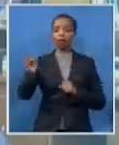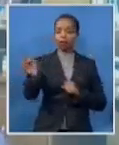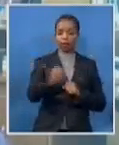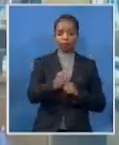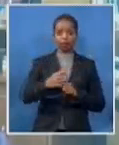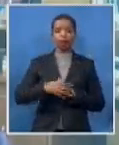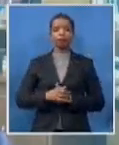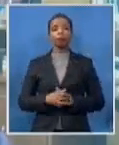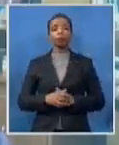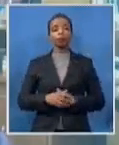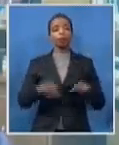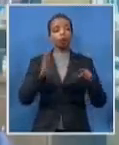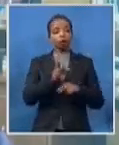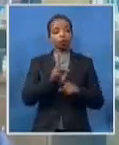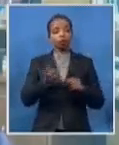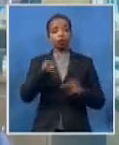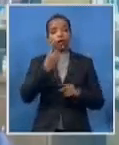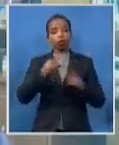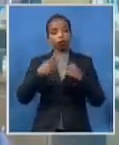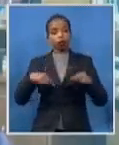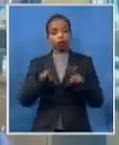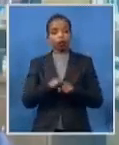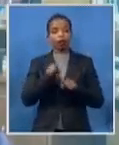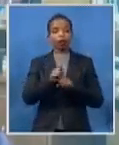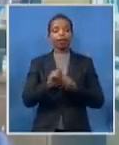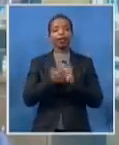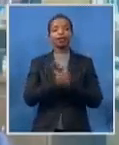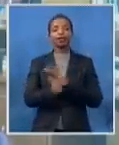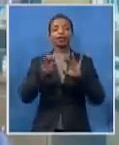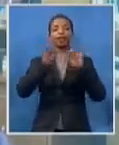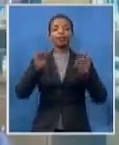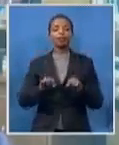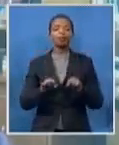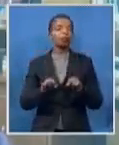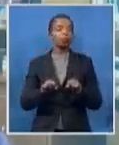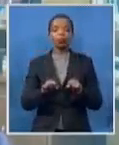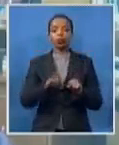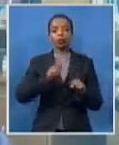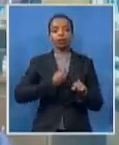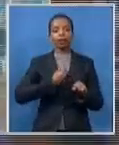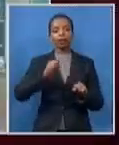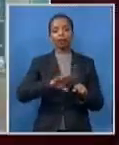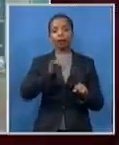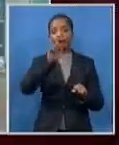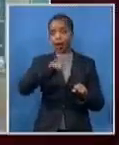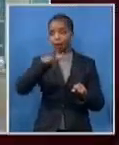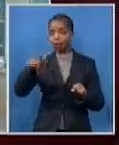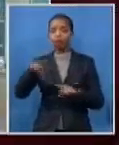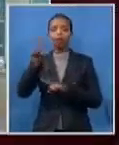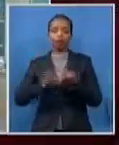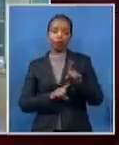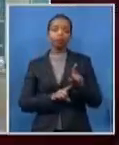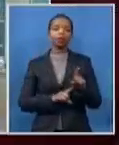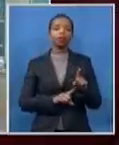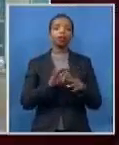is really failing young South Africans in very many respects. What are the wrong questions that